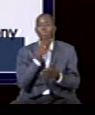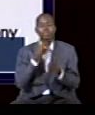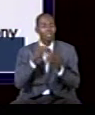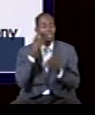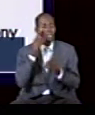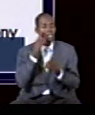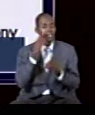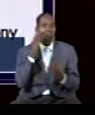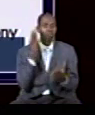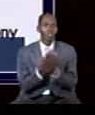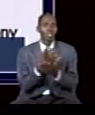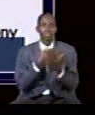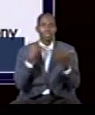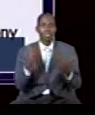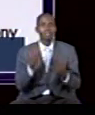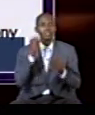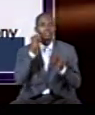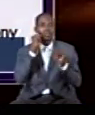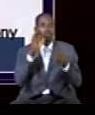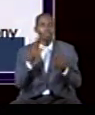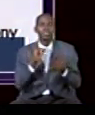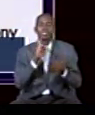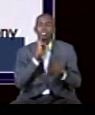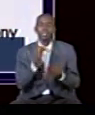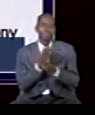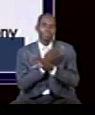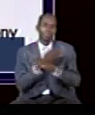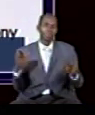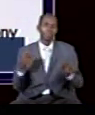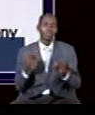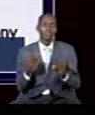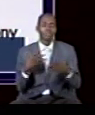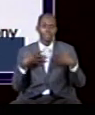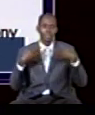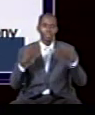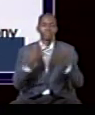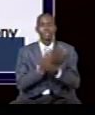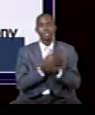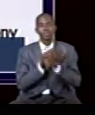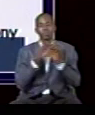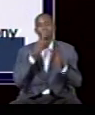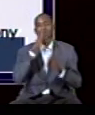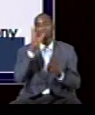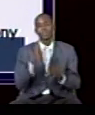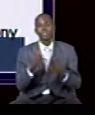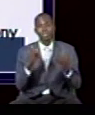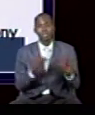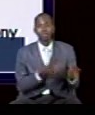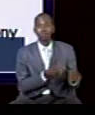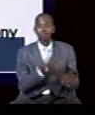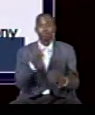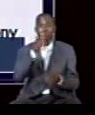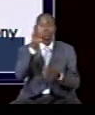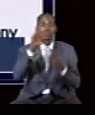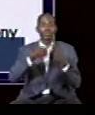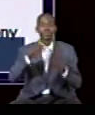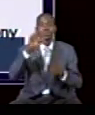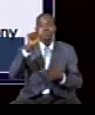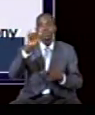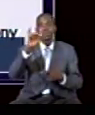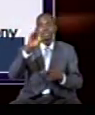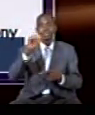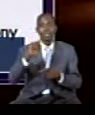is free. Free and free indeed. We now take you to Asia, China